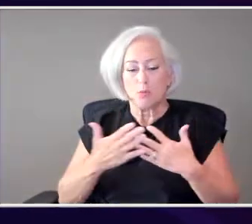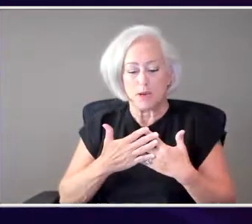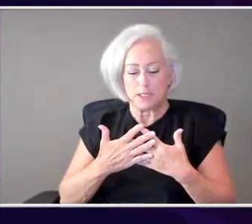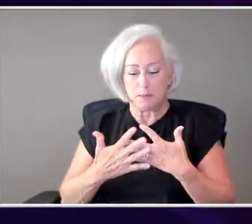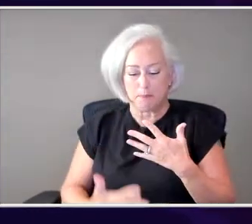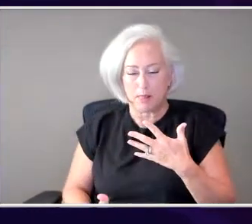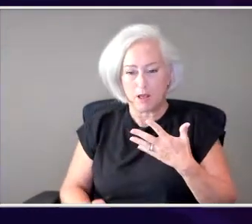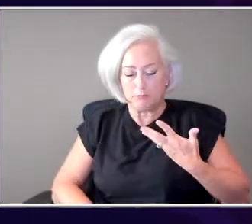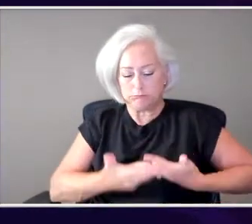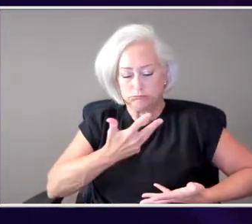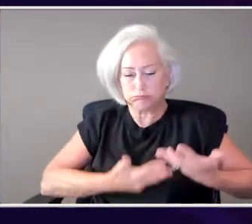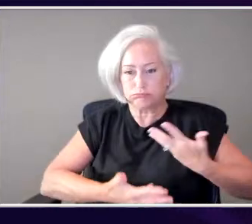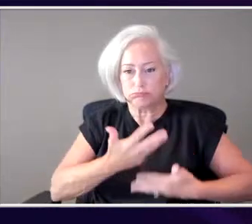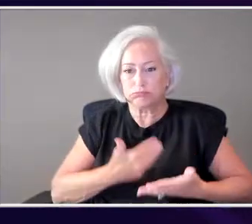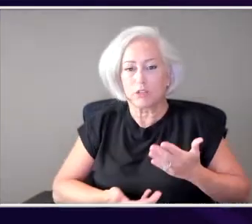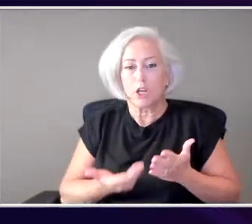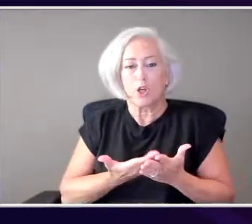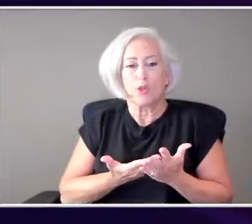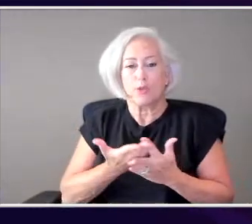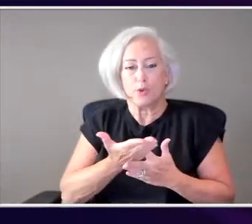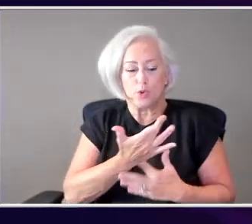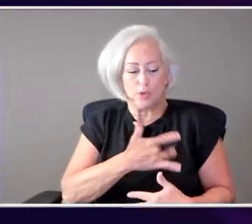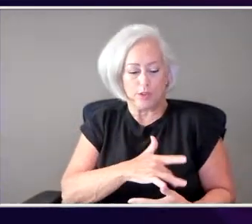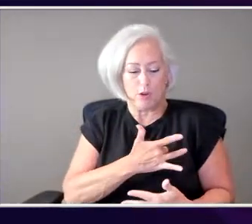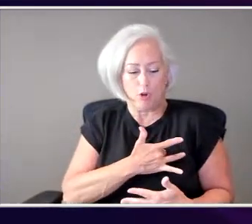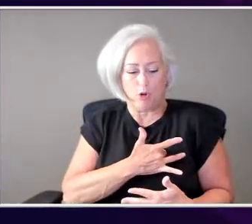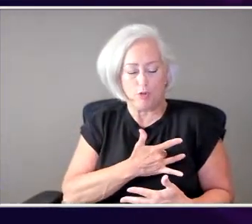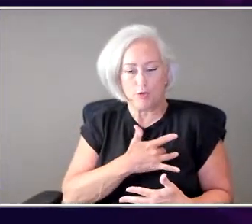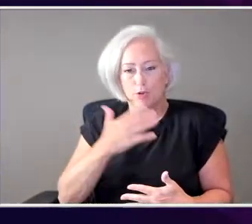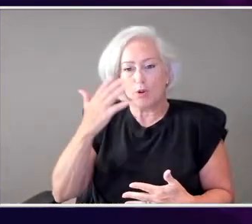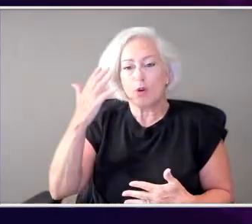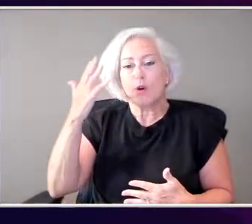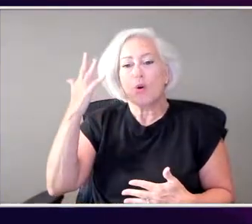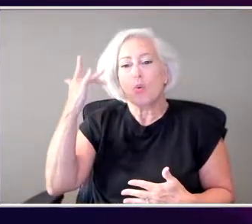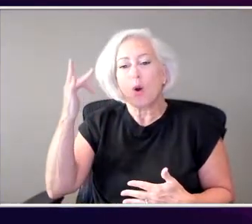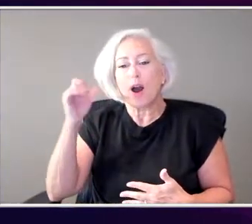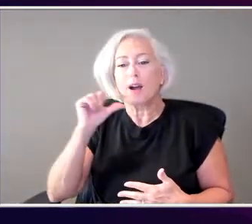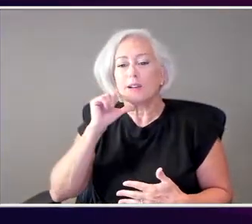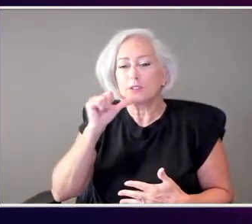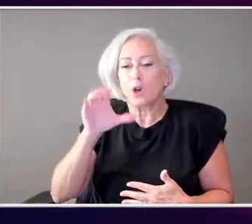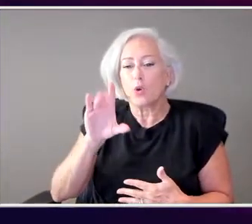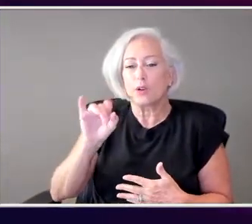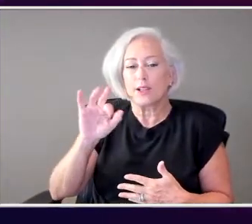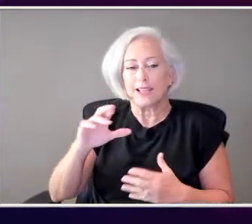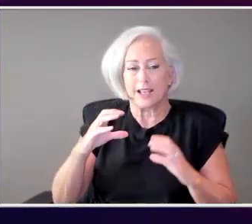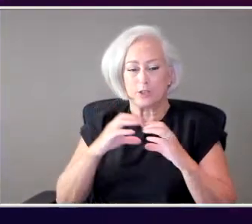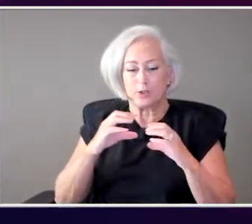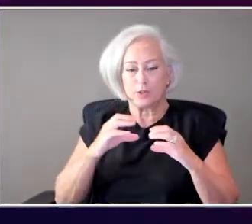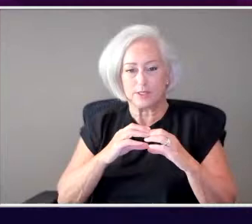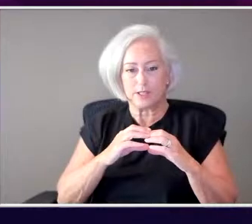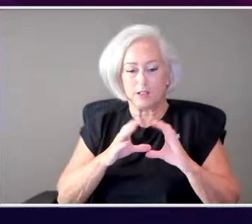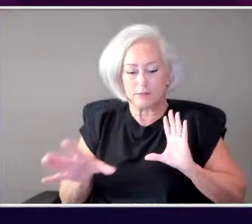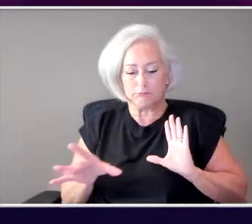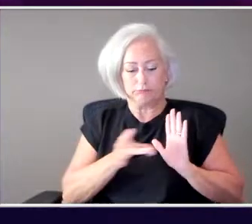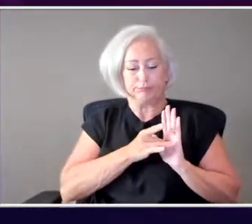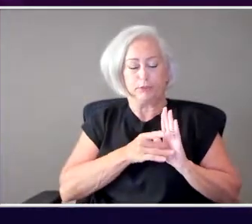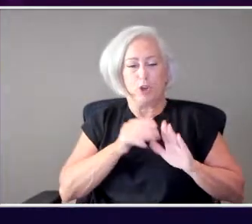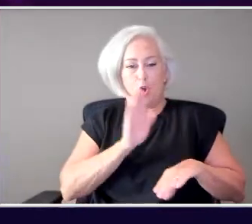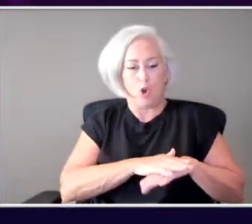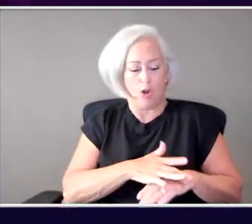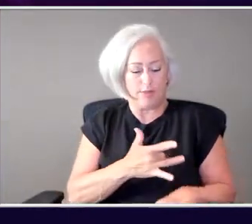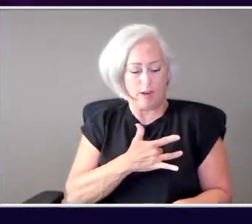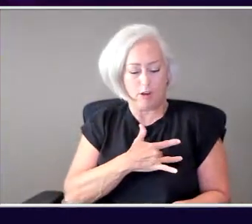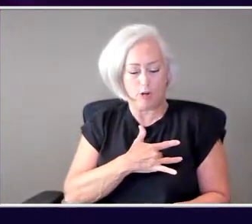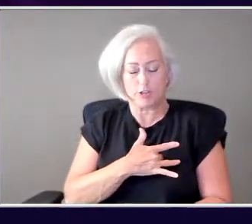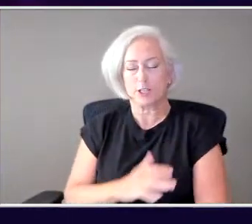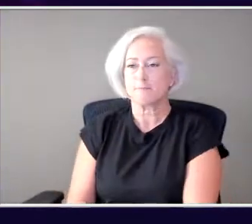day, why don't we often hear about cancer cells spreading to the heart? It's interesting. That is. Do you know? I